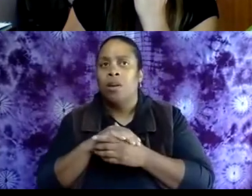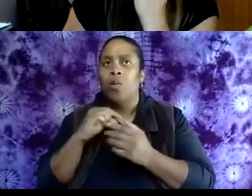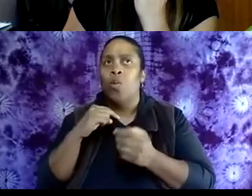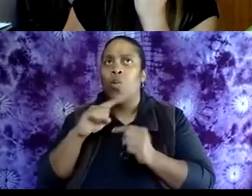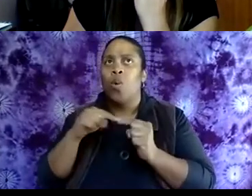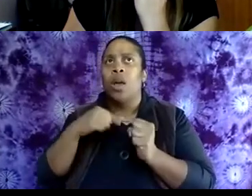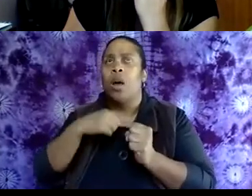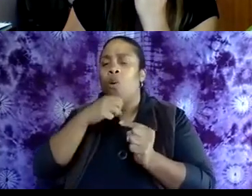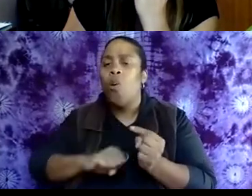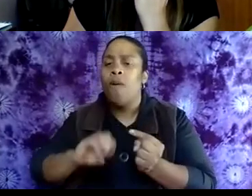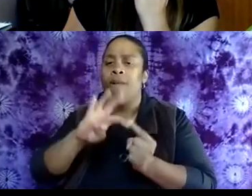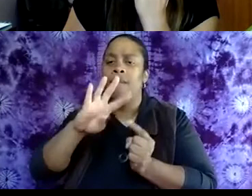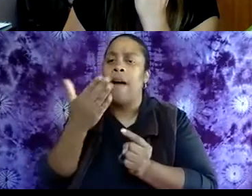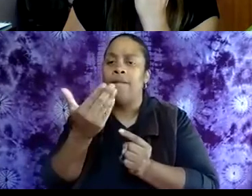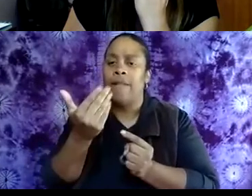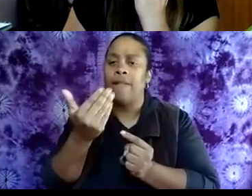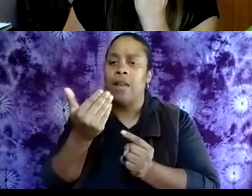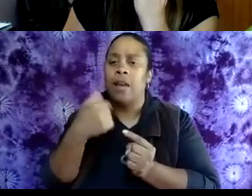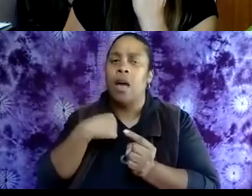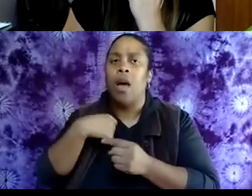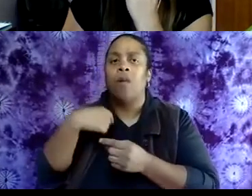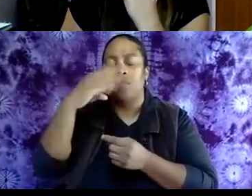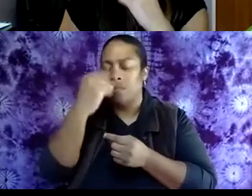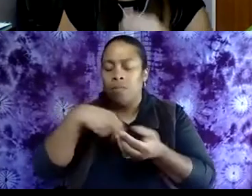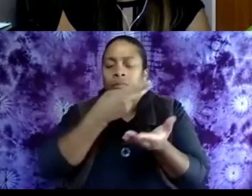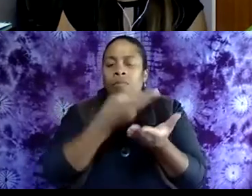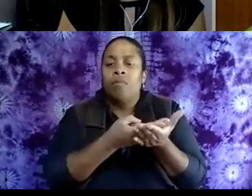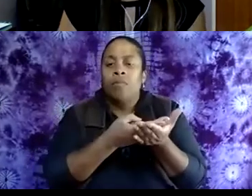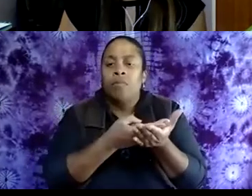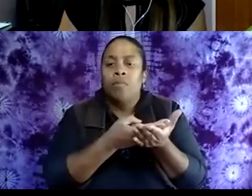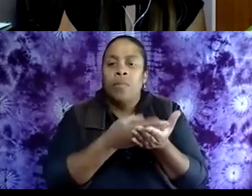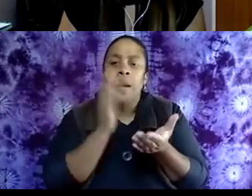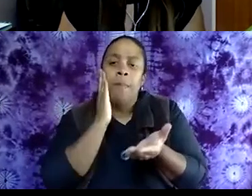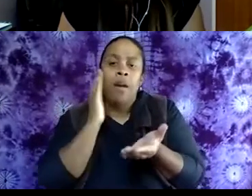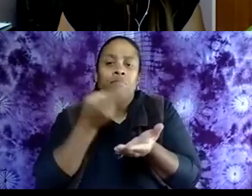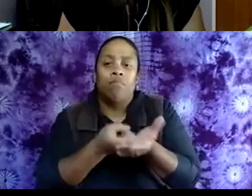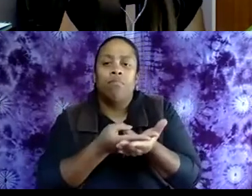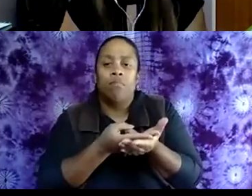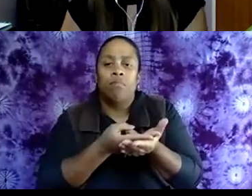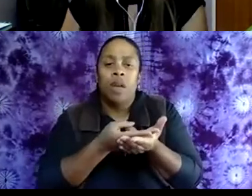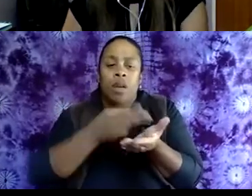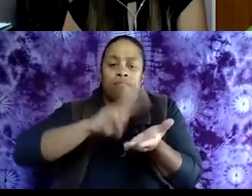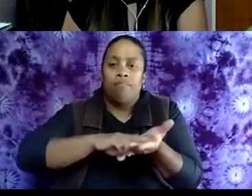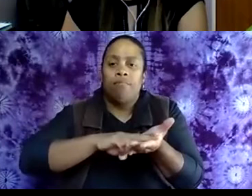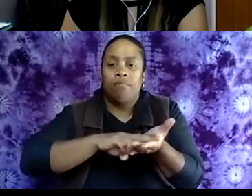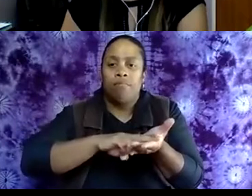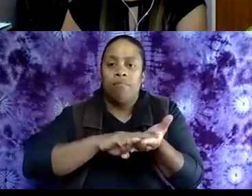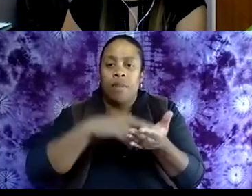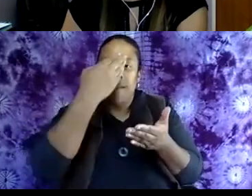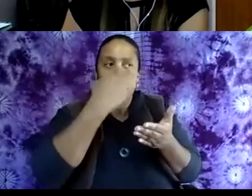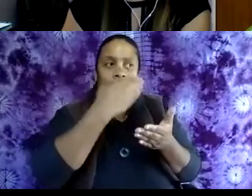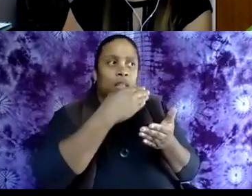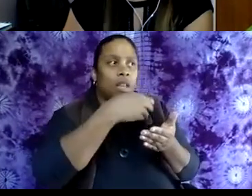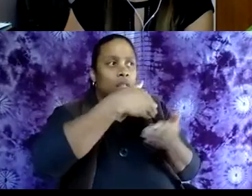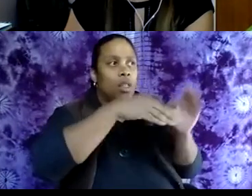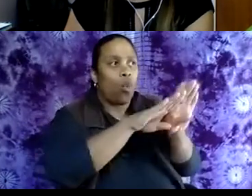15, I was in bed and I was facing the wall on my stomach and I felt a presence